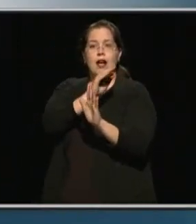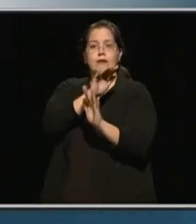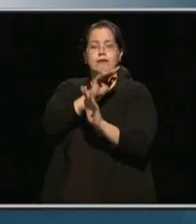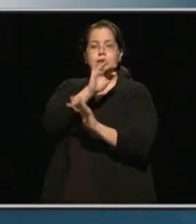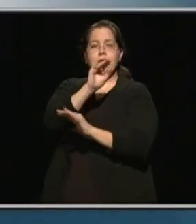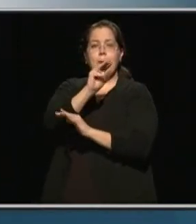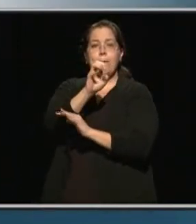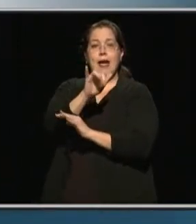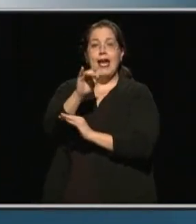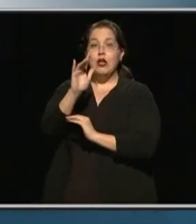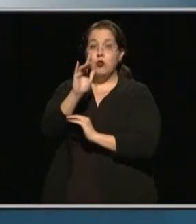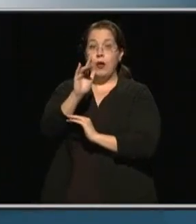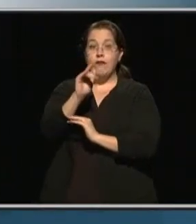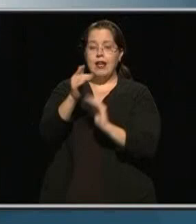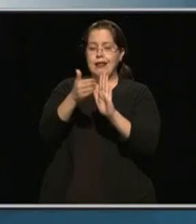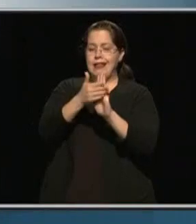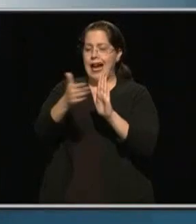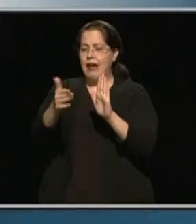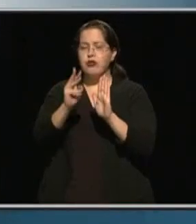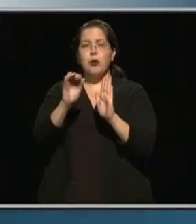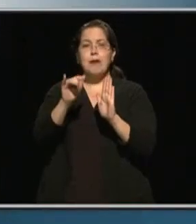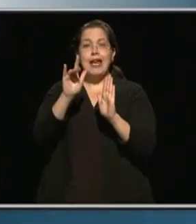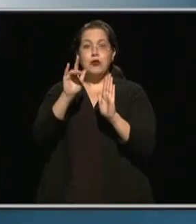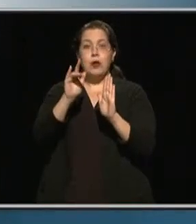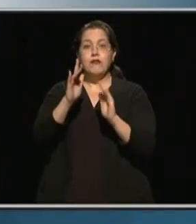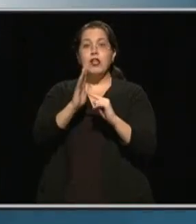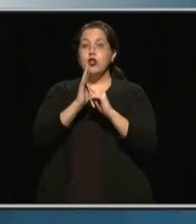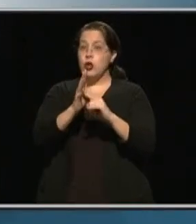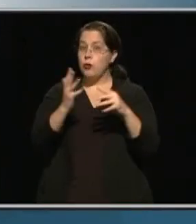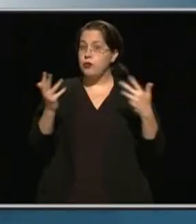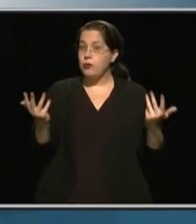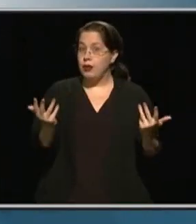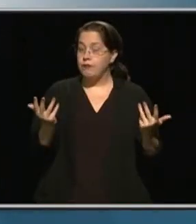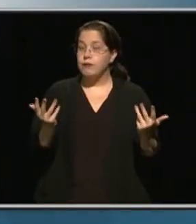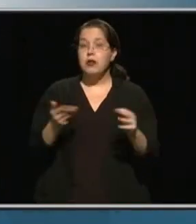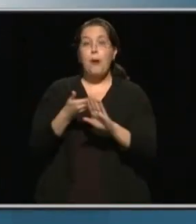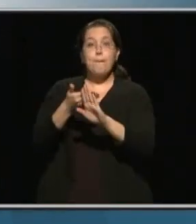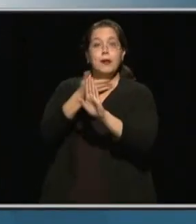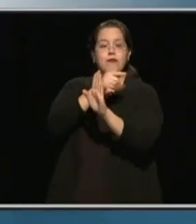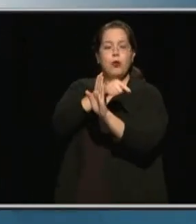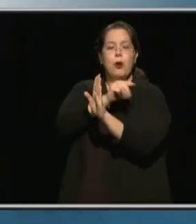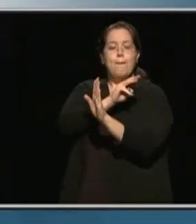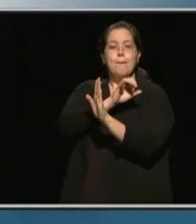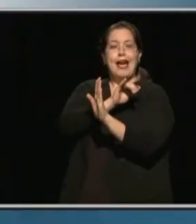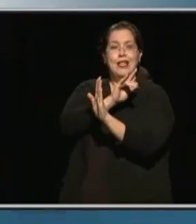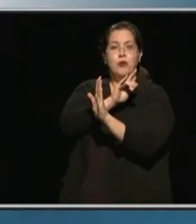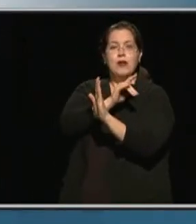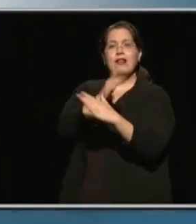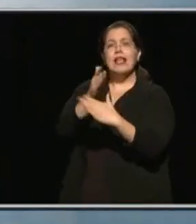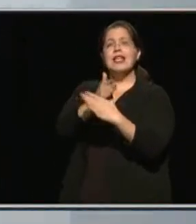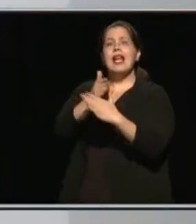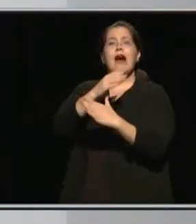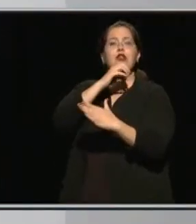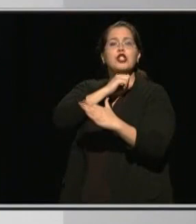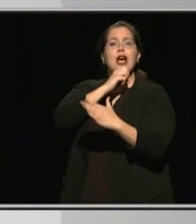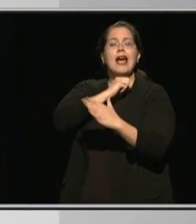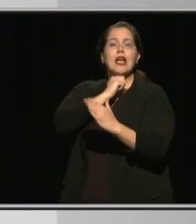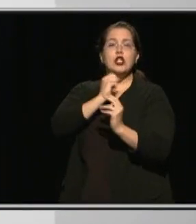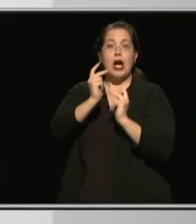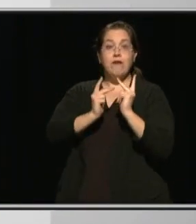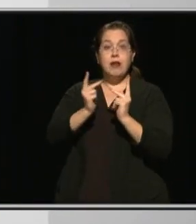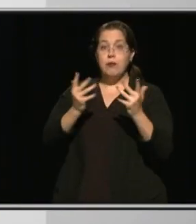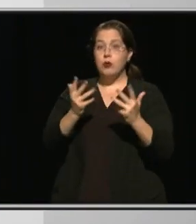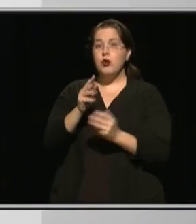of May and after the 25th of May reveals the following. Prior to May 25th, the average age of cases